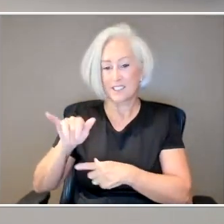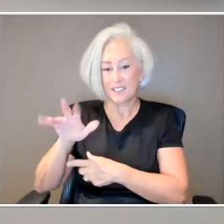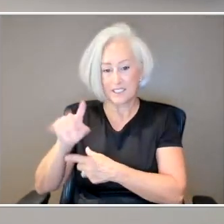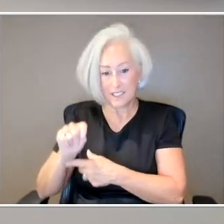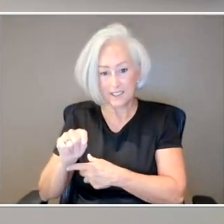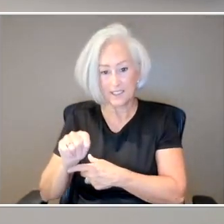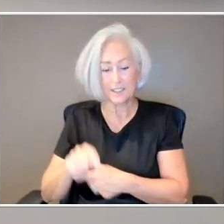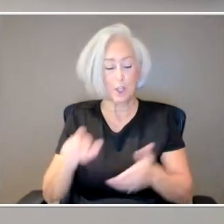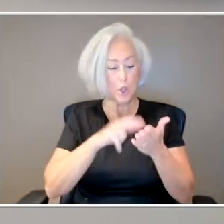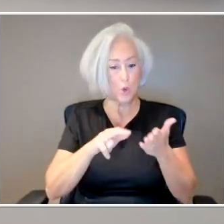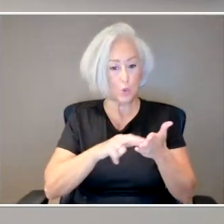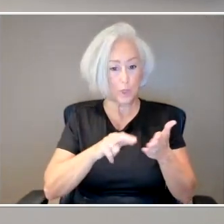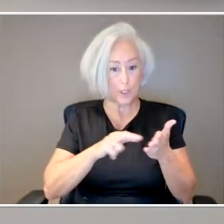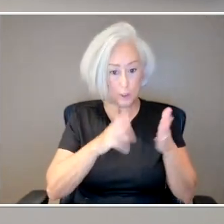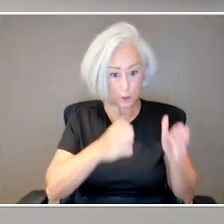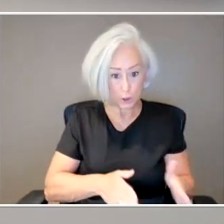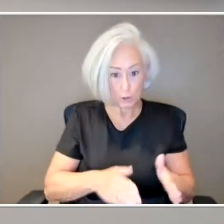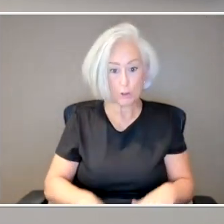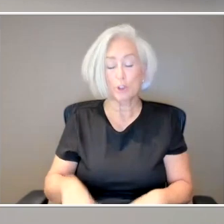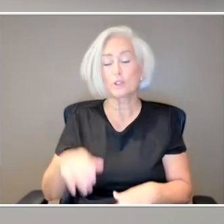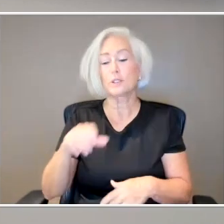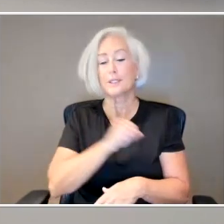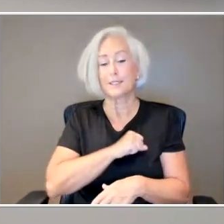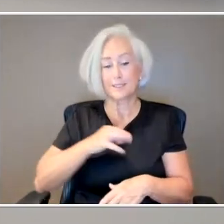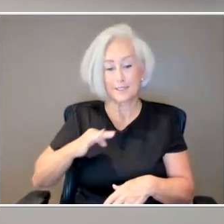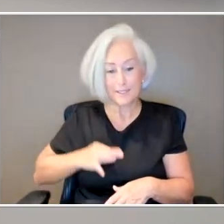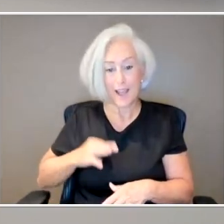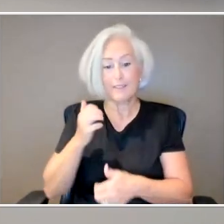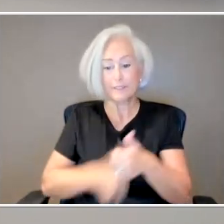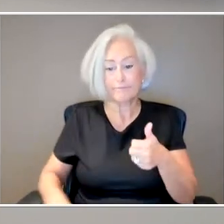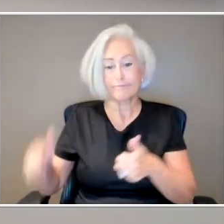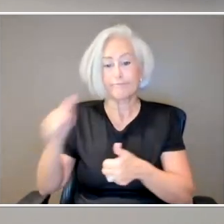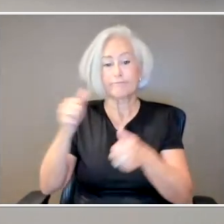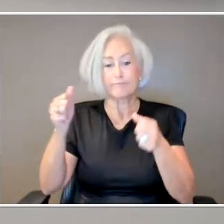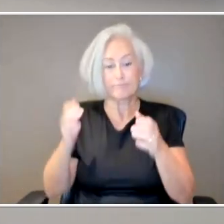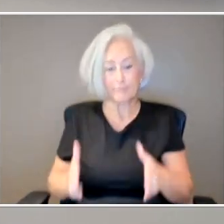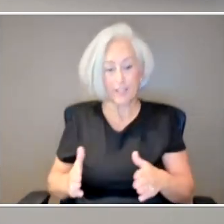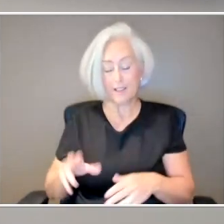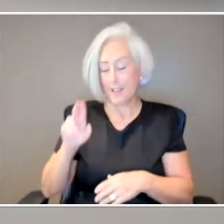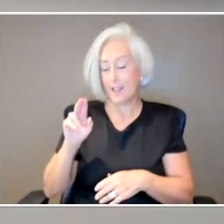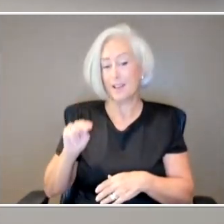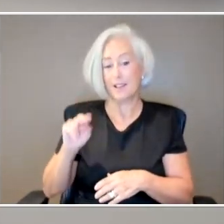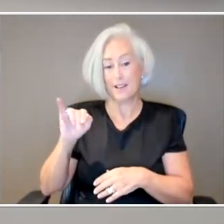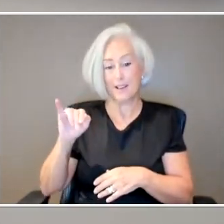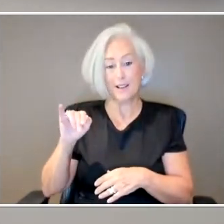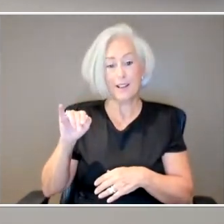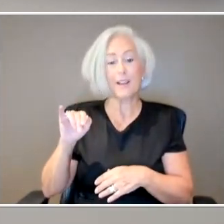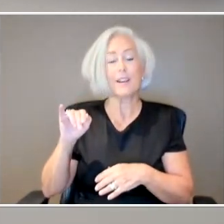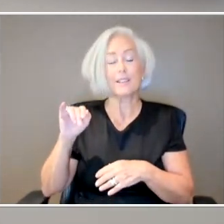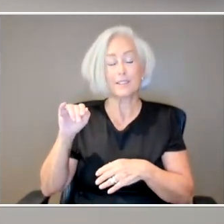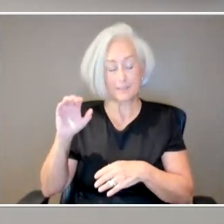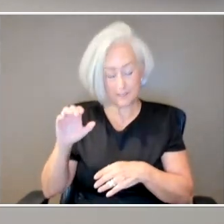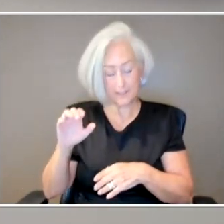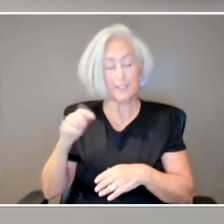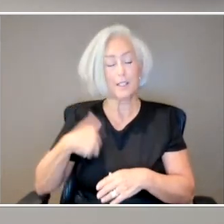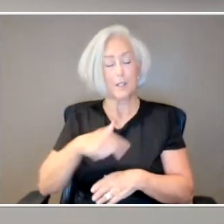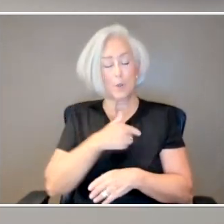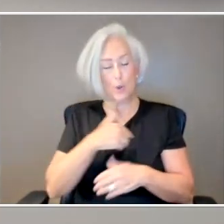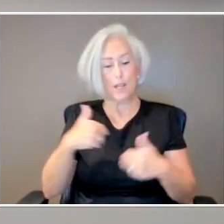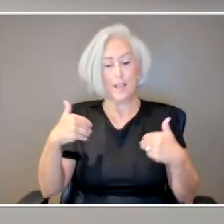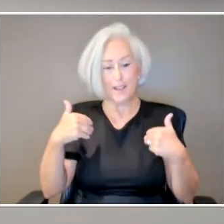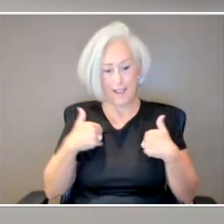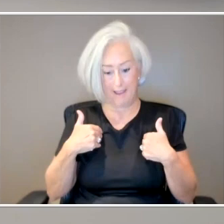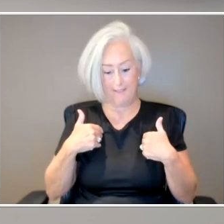administrators. And of course, as an NCI designated comprehensive cancer center, the University of Kansas is very active in research, and this year we have at